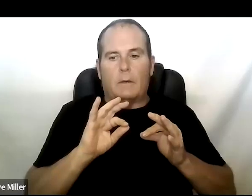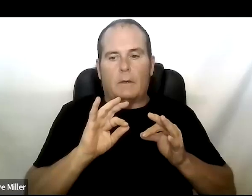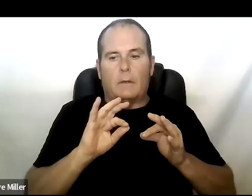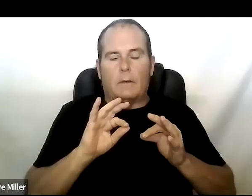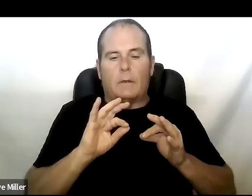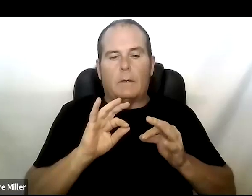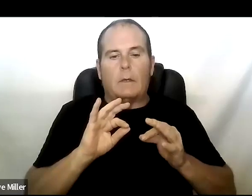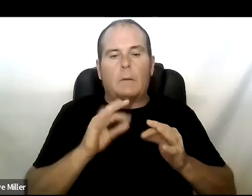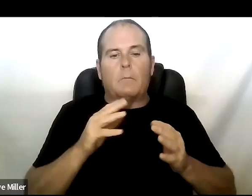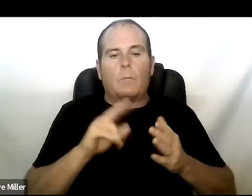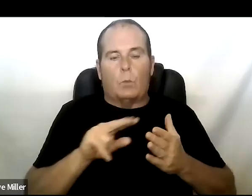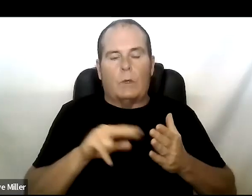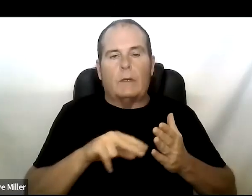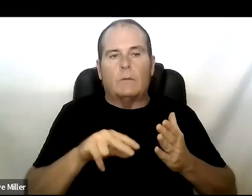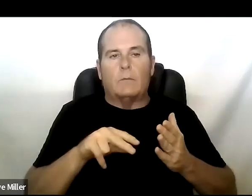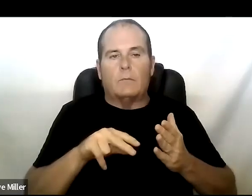Yes, please.